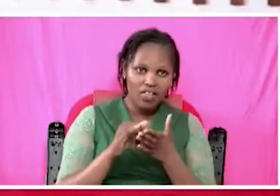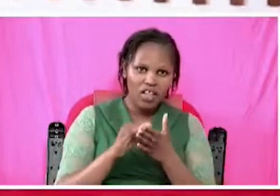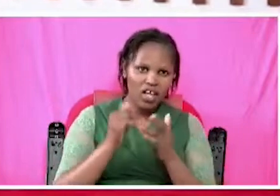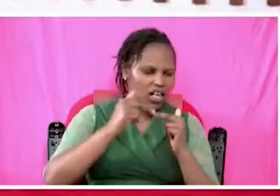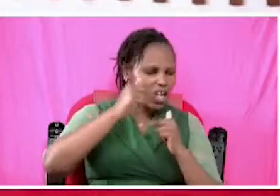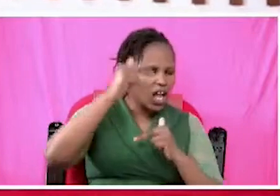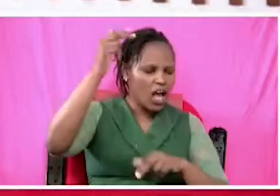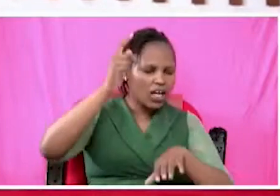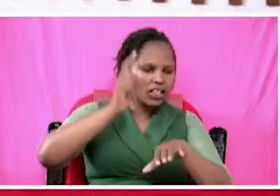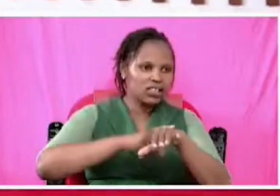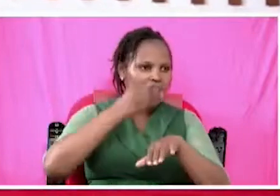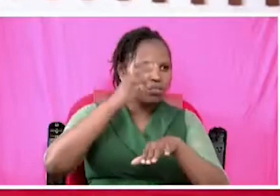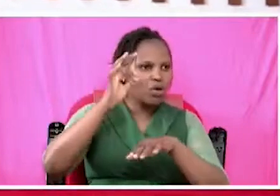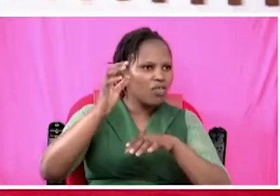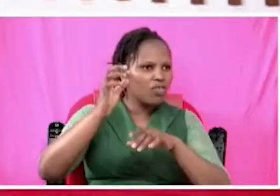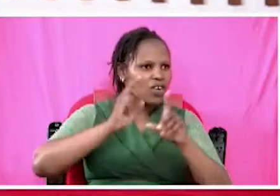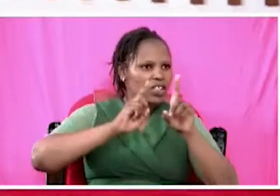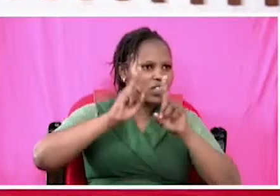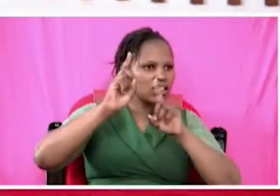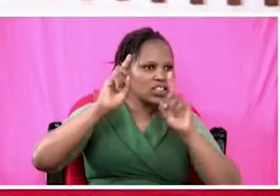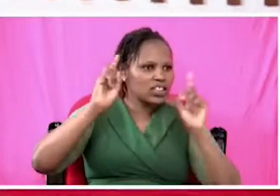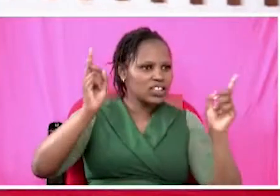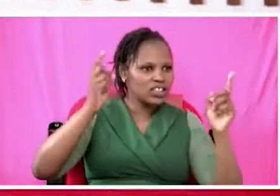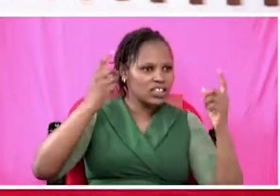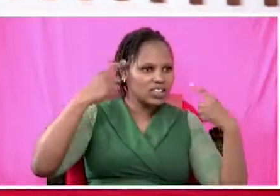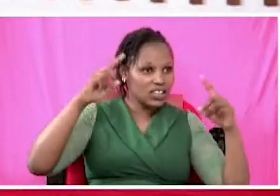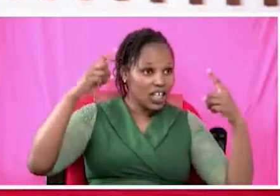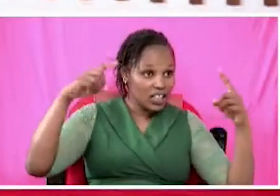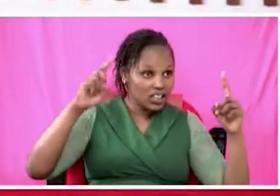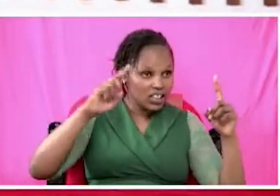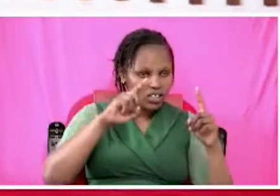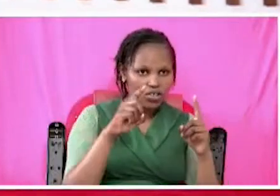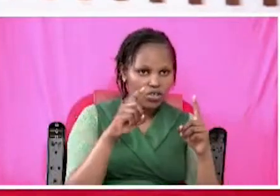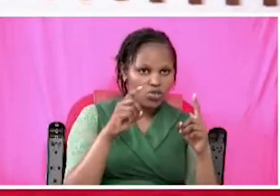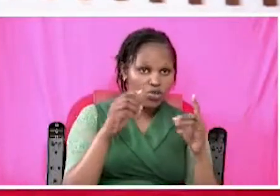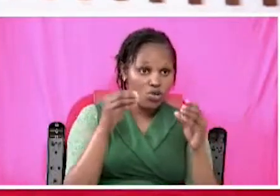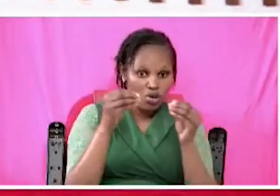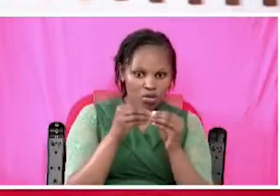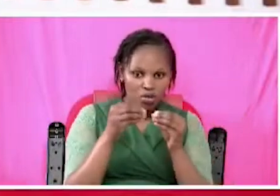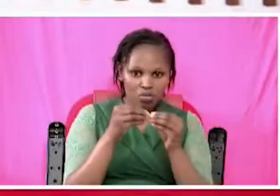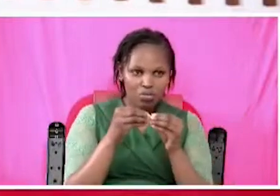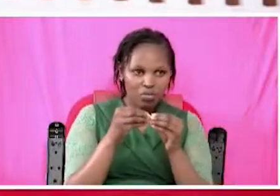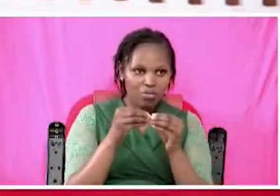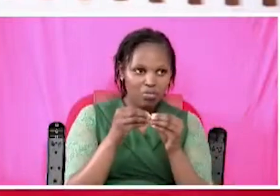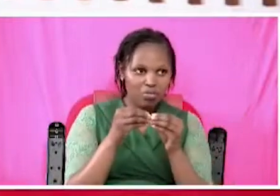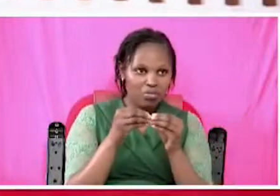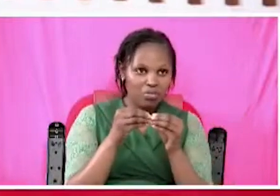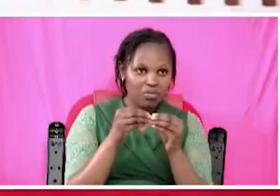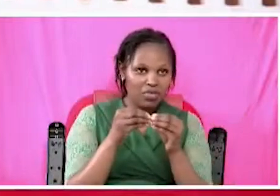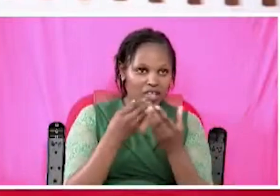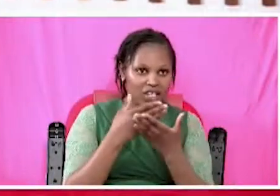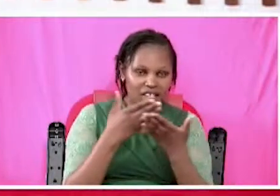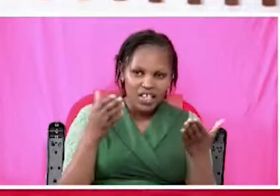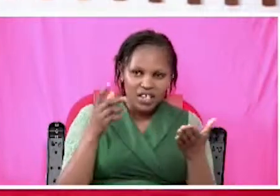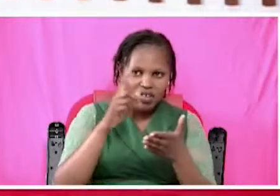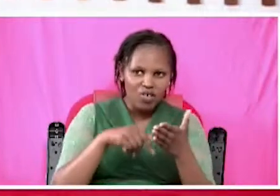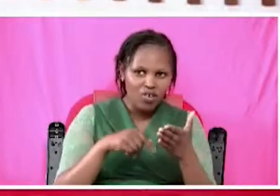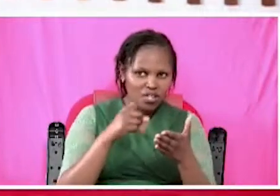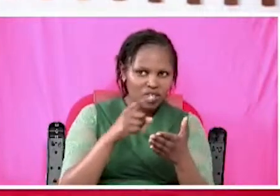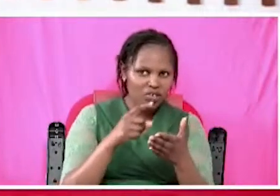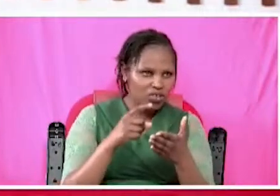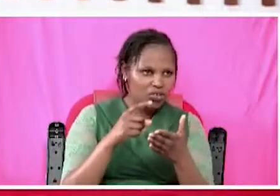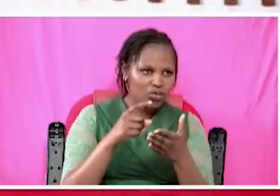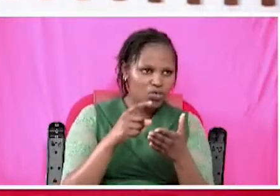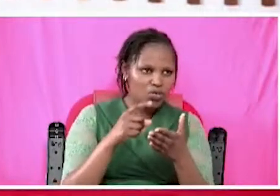success, you've slayed the giants, whatever you would call, whatever battle you are in or